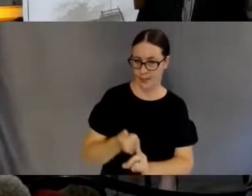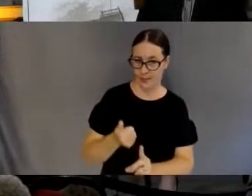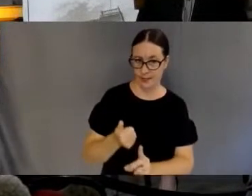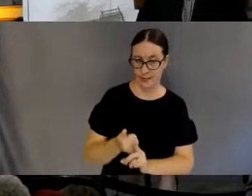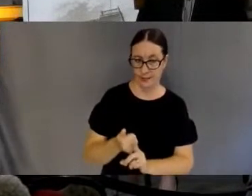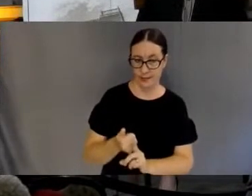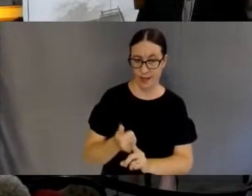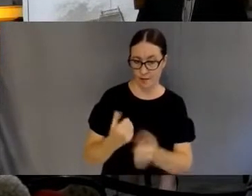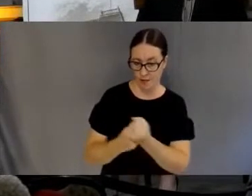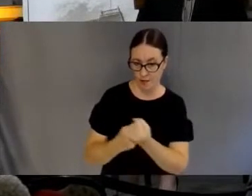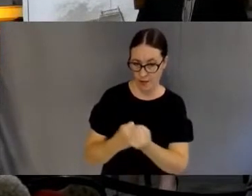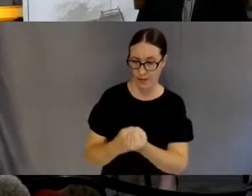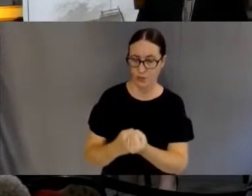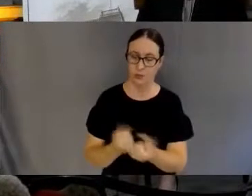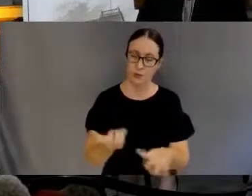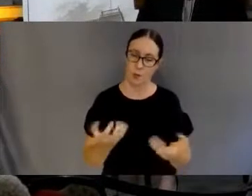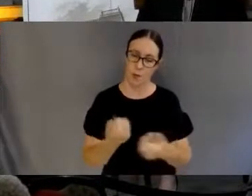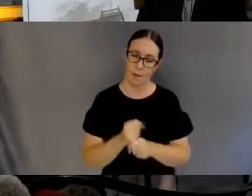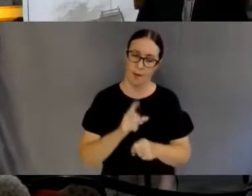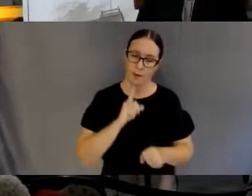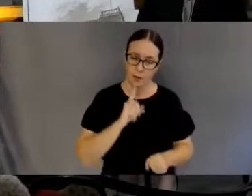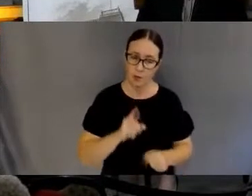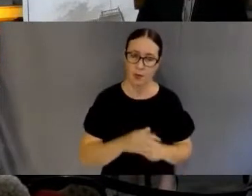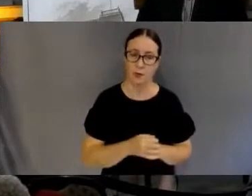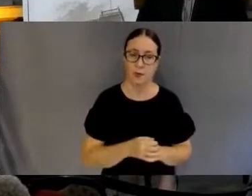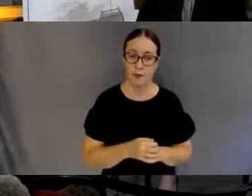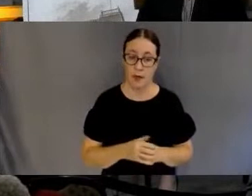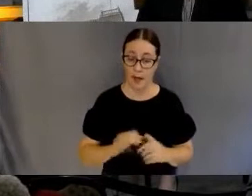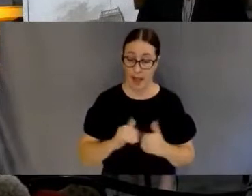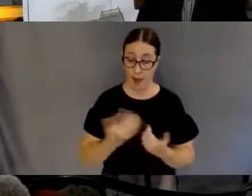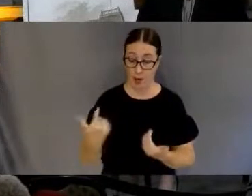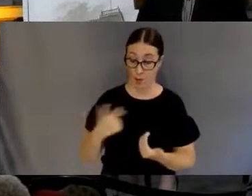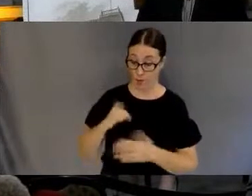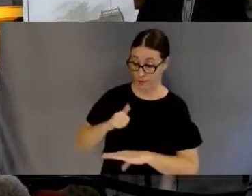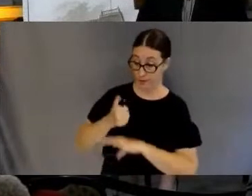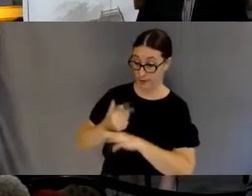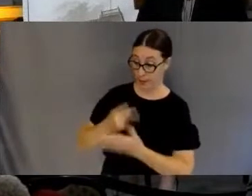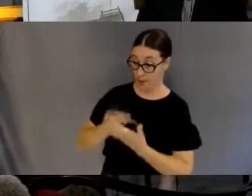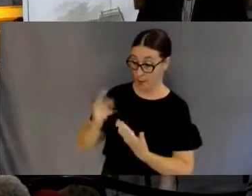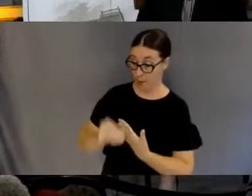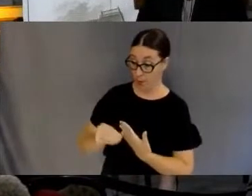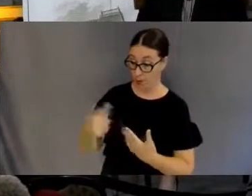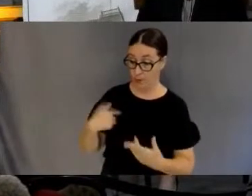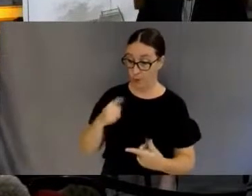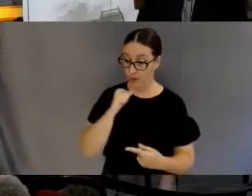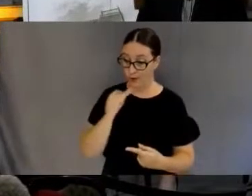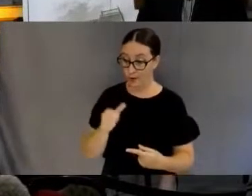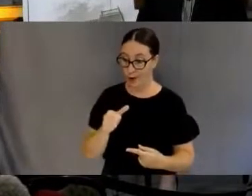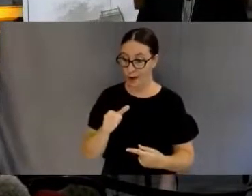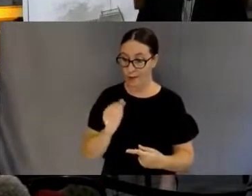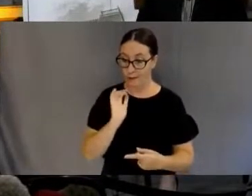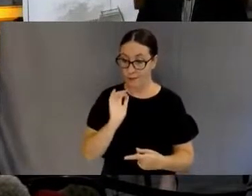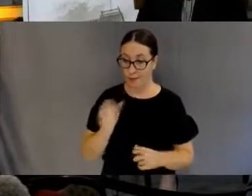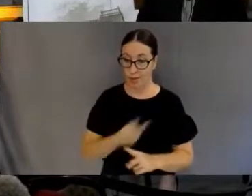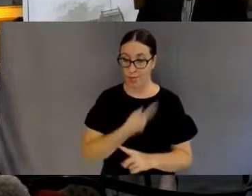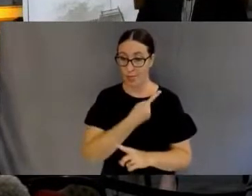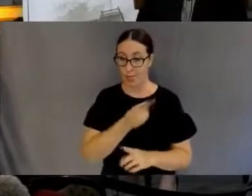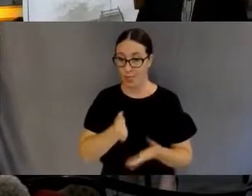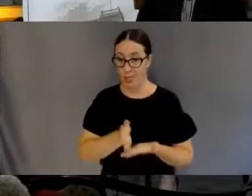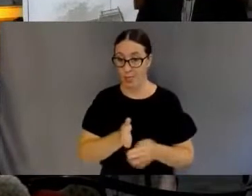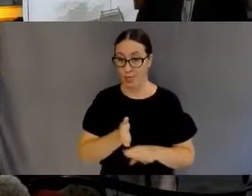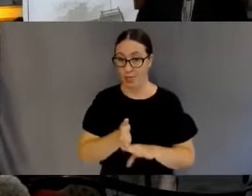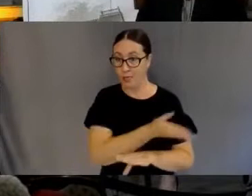self-attestation and ways to make sure that in our implementation, we're not excluding the people who are most intended to